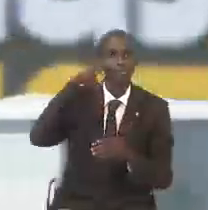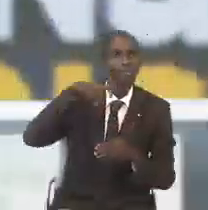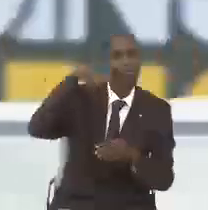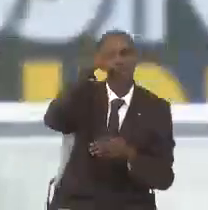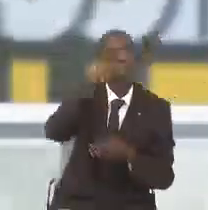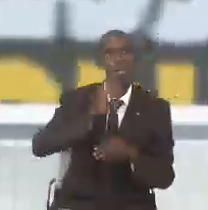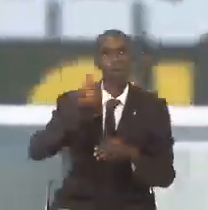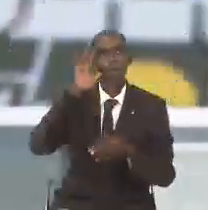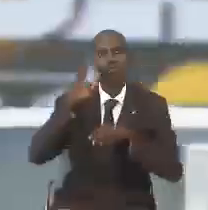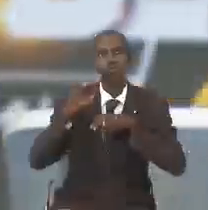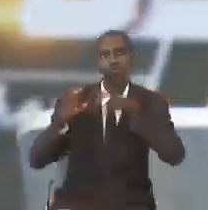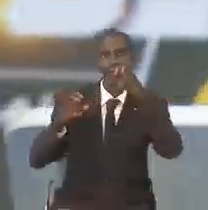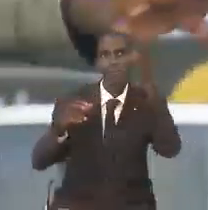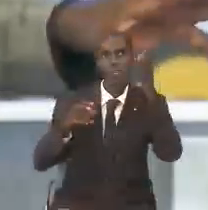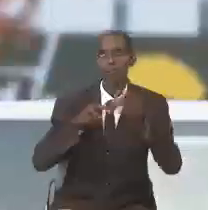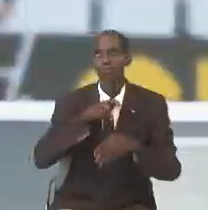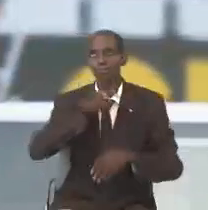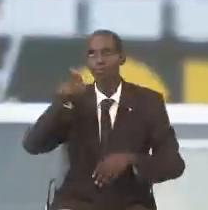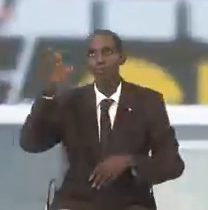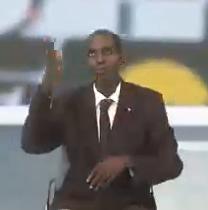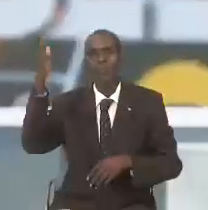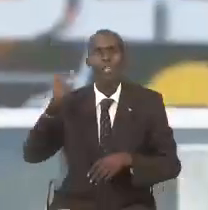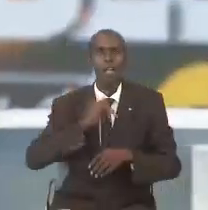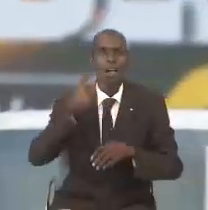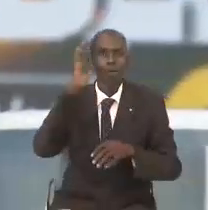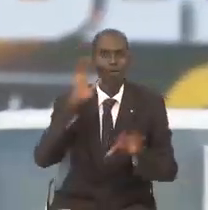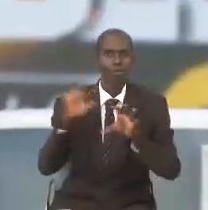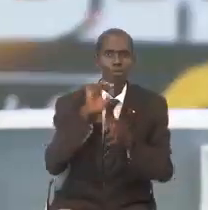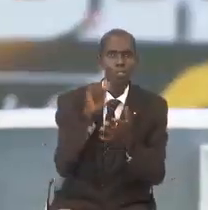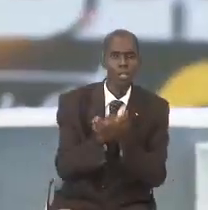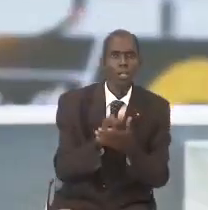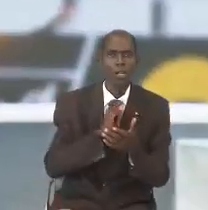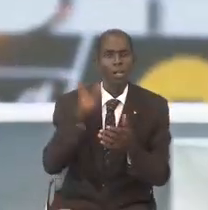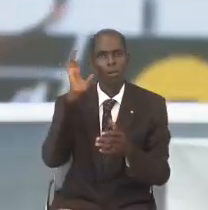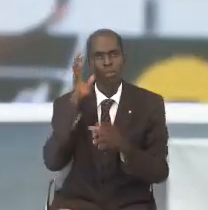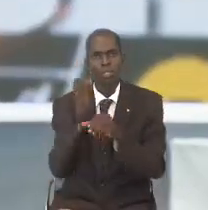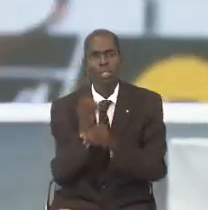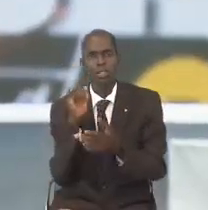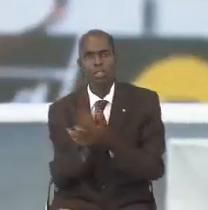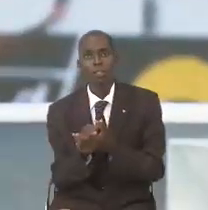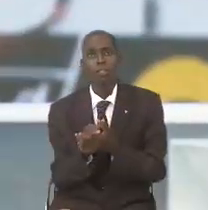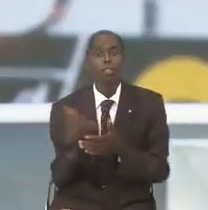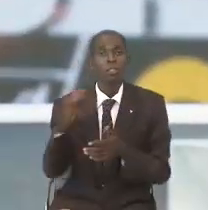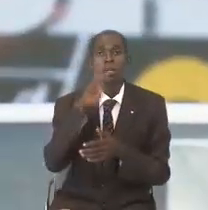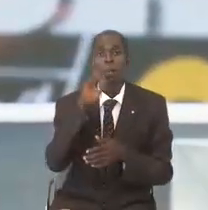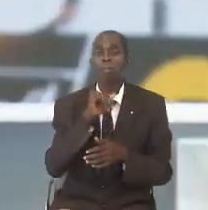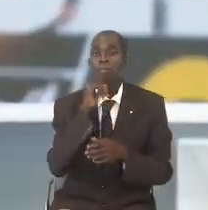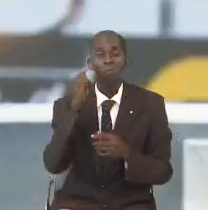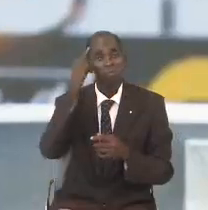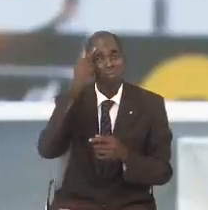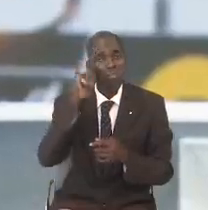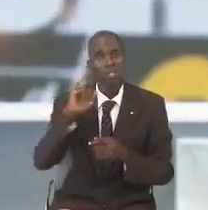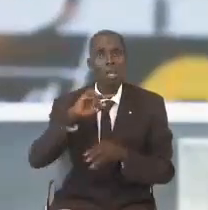there, travel there. I'm going to get that done. I'm going to get that done. They're not thinking about the